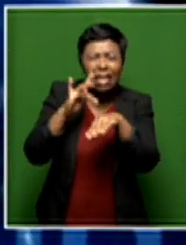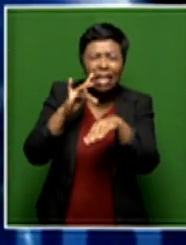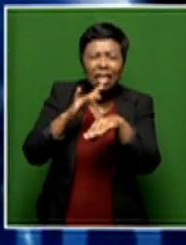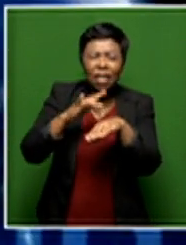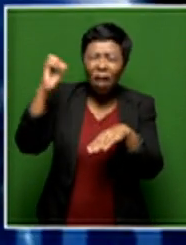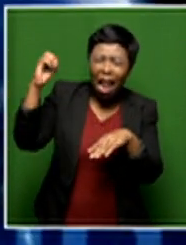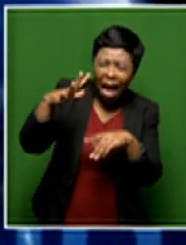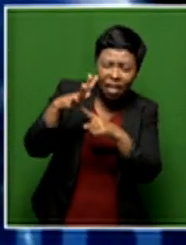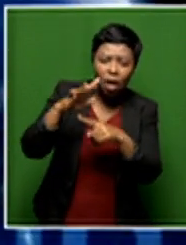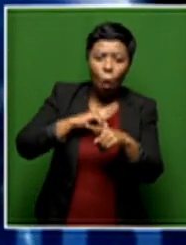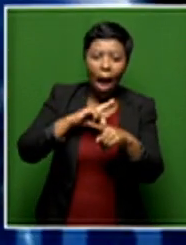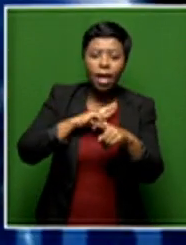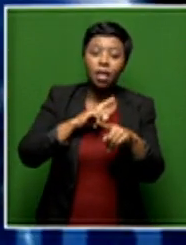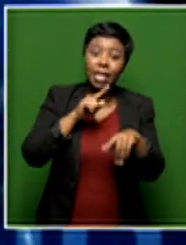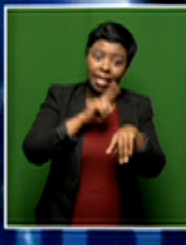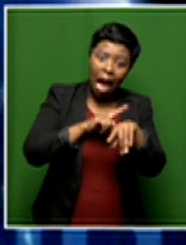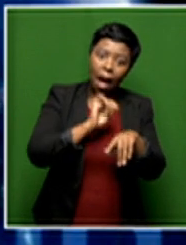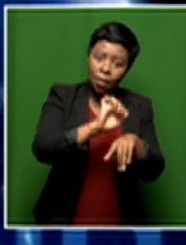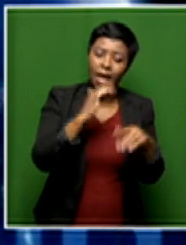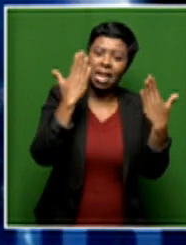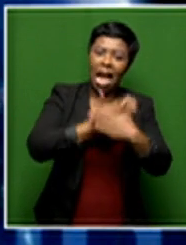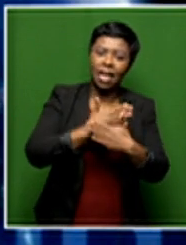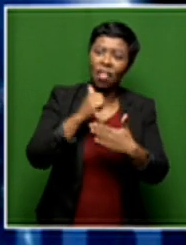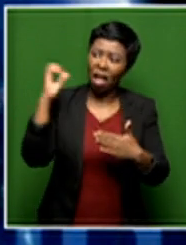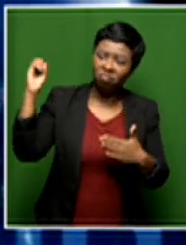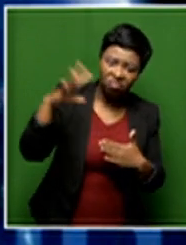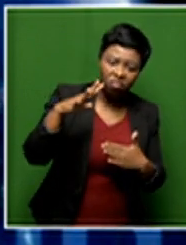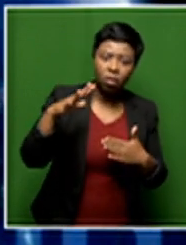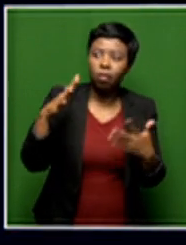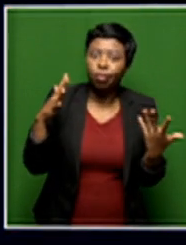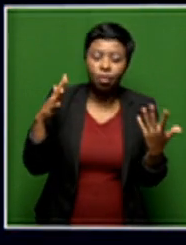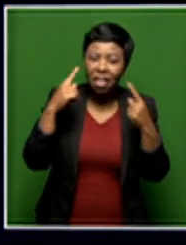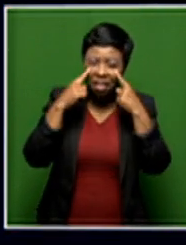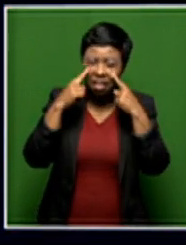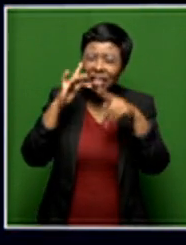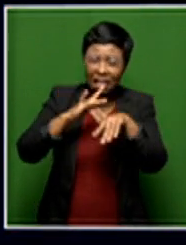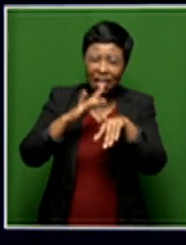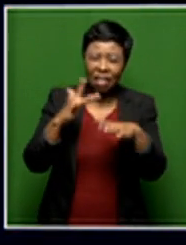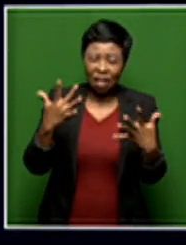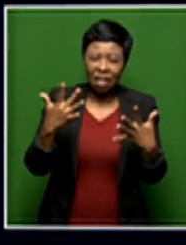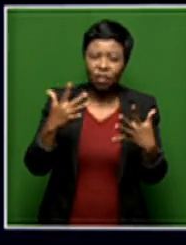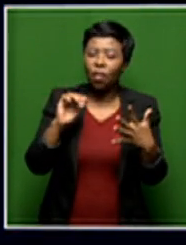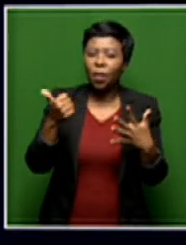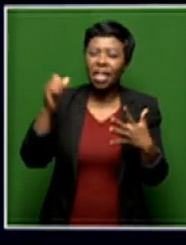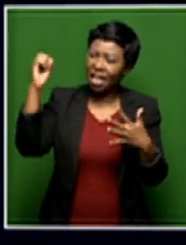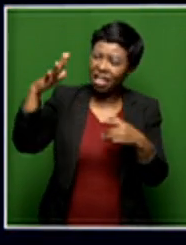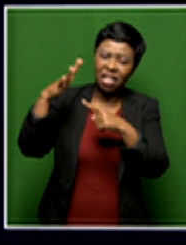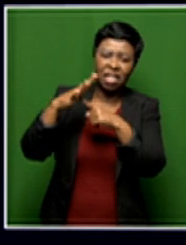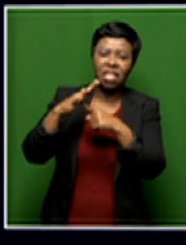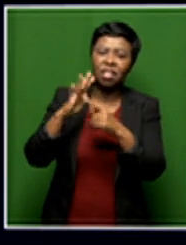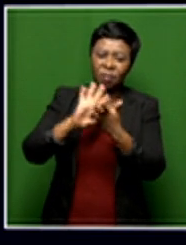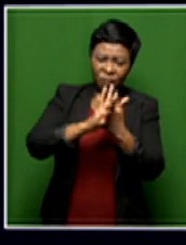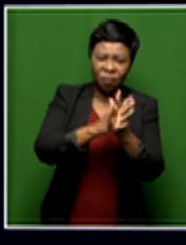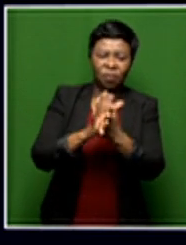light. If they are active at night, they have evolved for a long time to navigate without any source of artificial light, but just